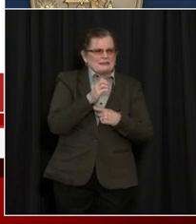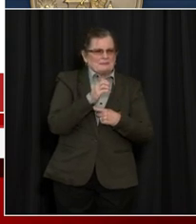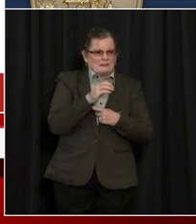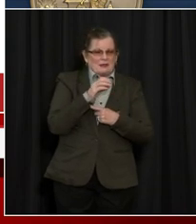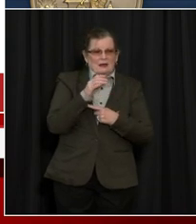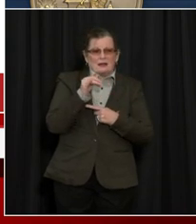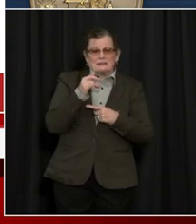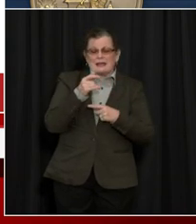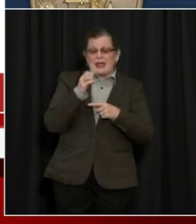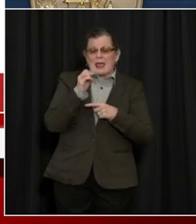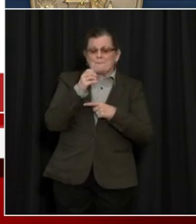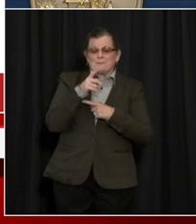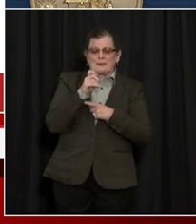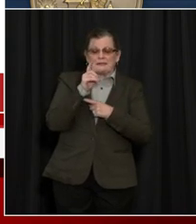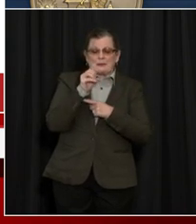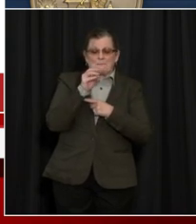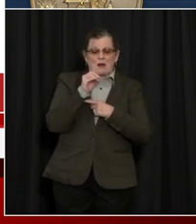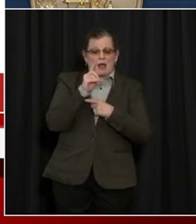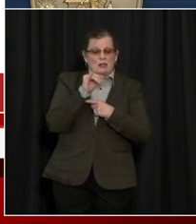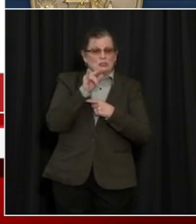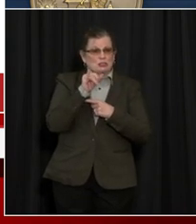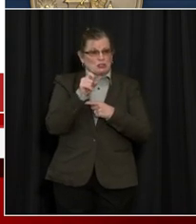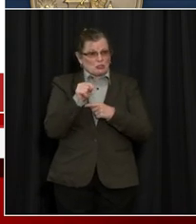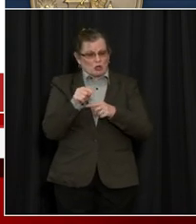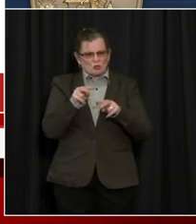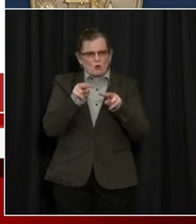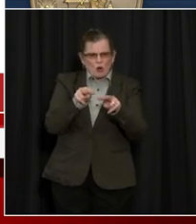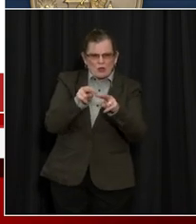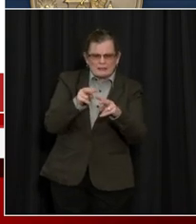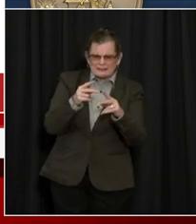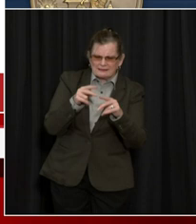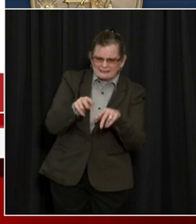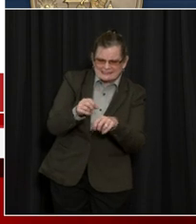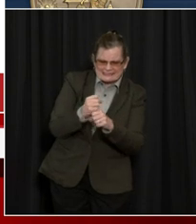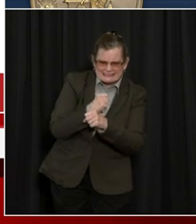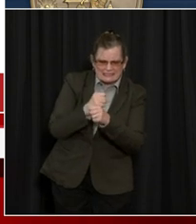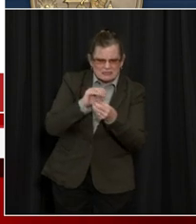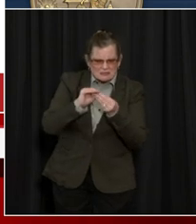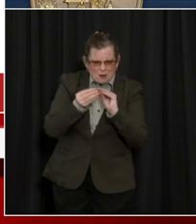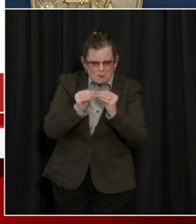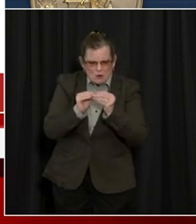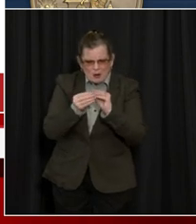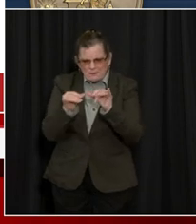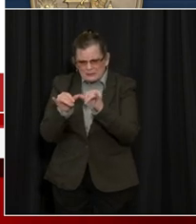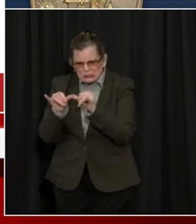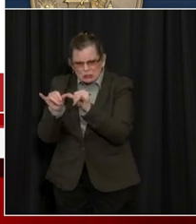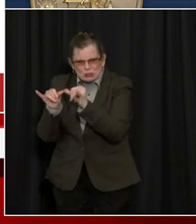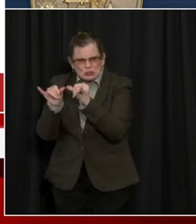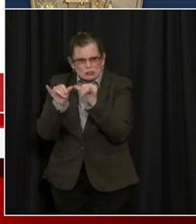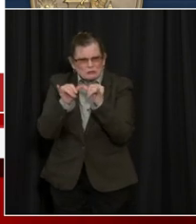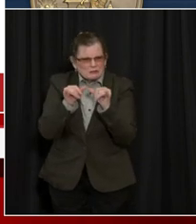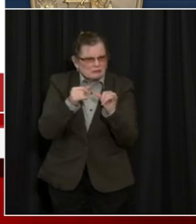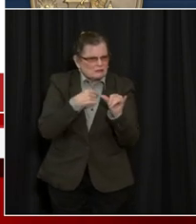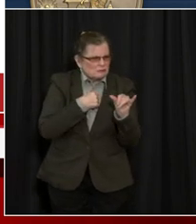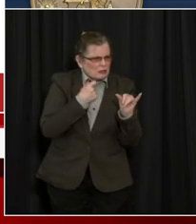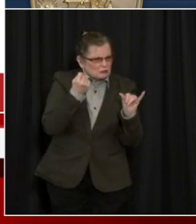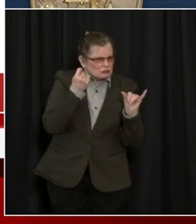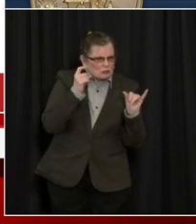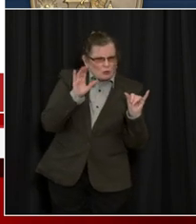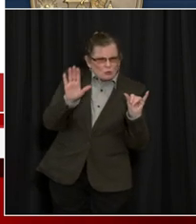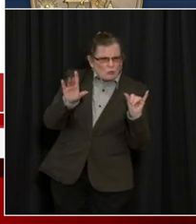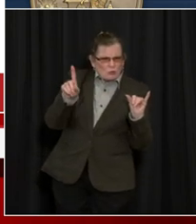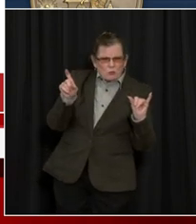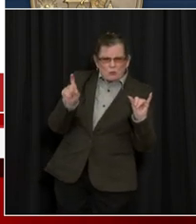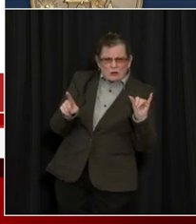them out to us each day. The question, if I understand your question, is about the